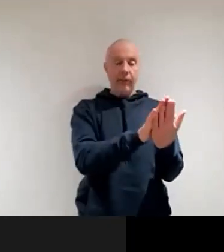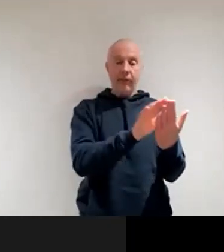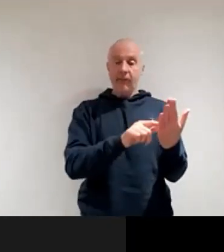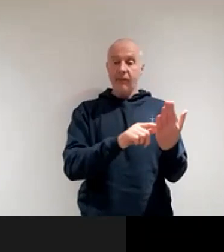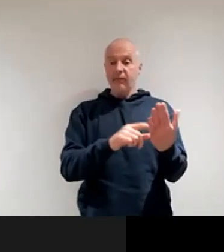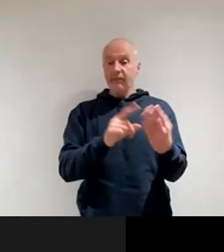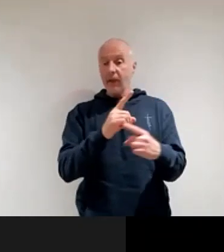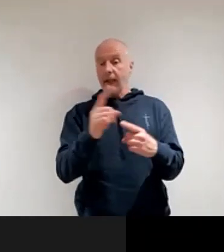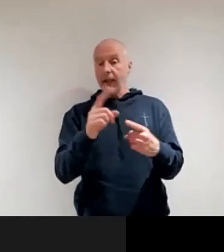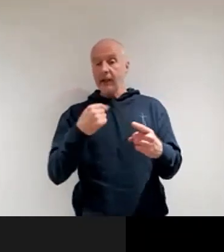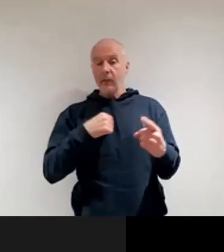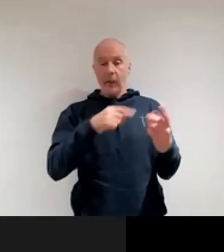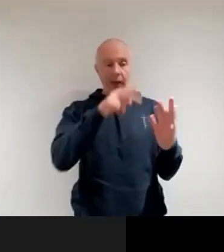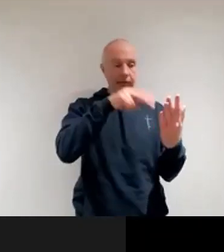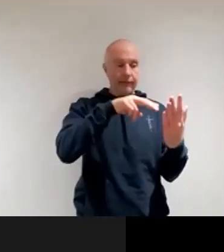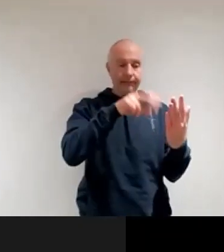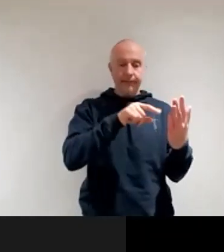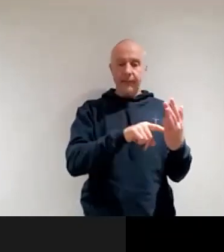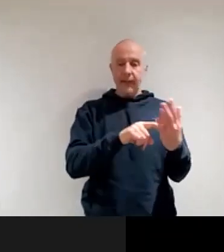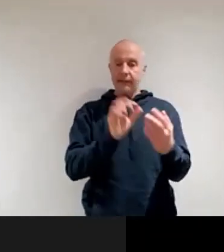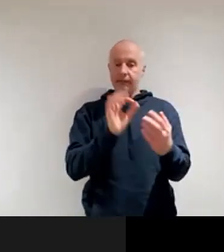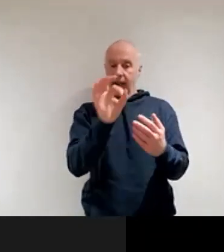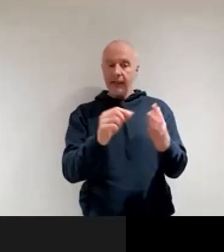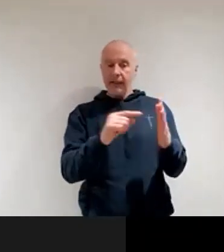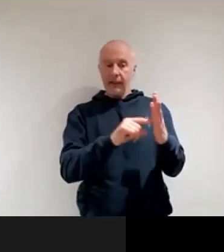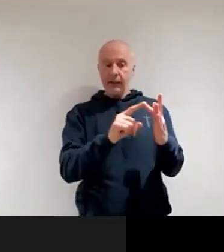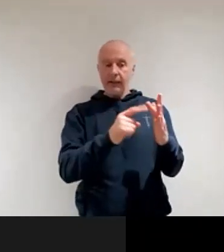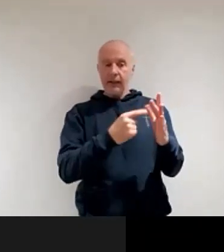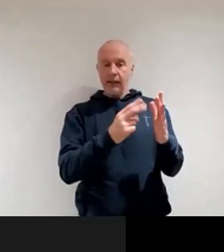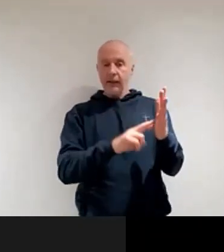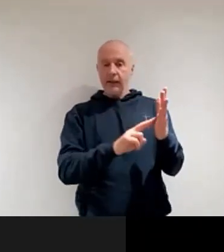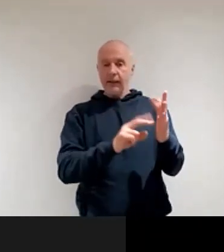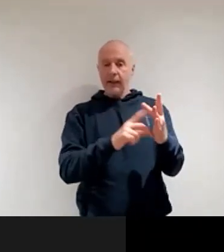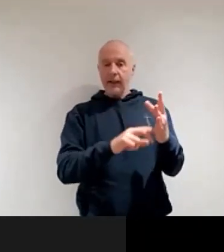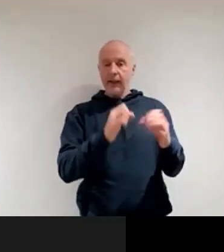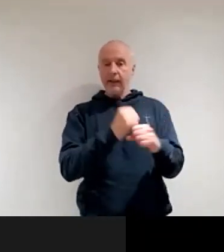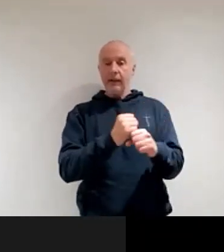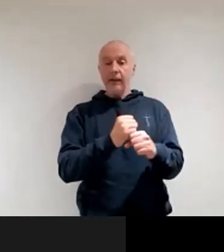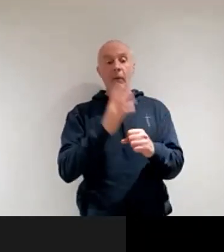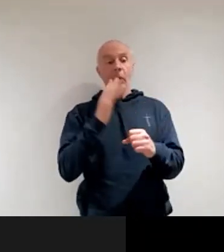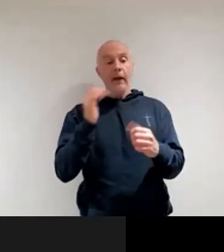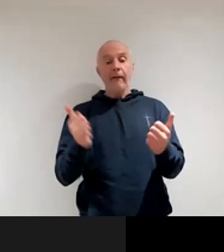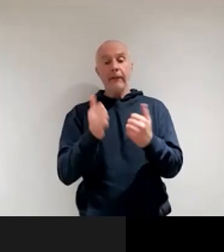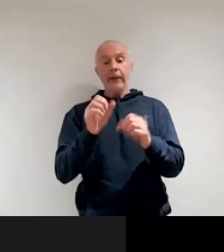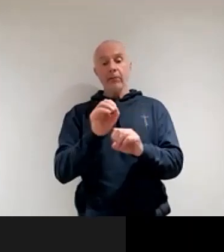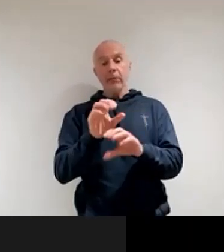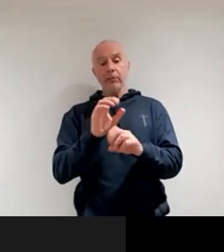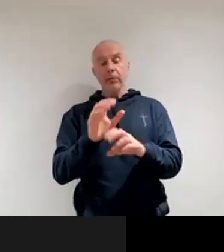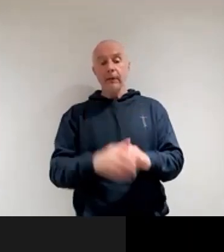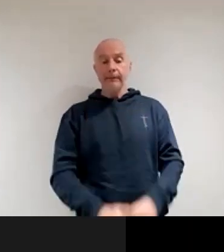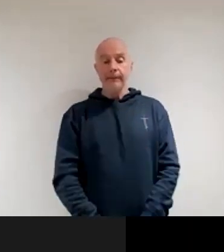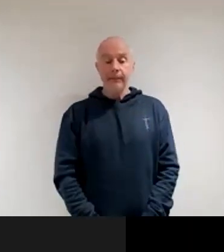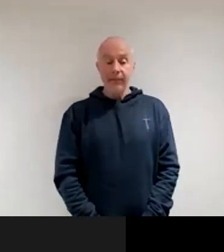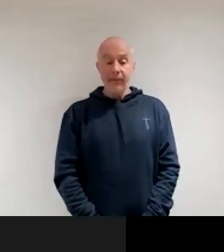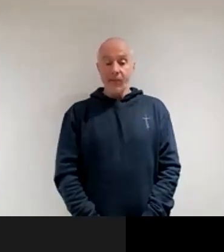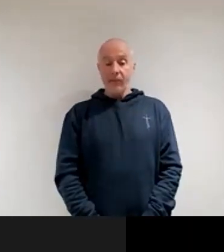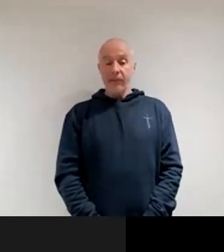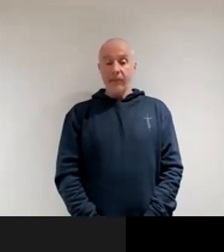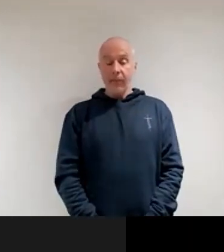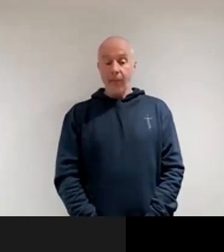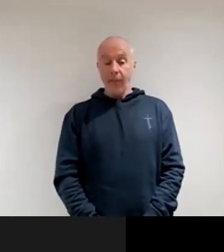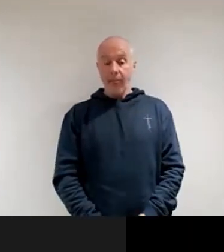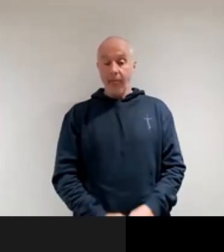to ask them of Tianning later after the talk has completed. You may also be aware that this is the penultimate talk in